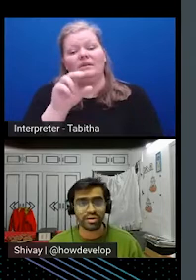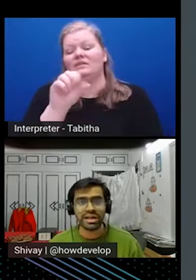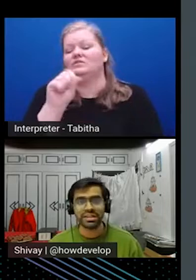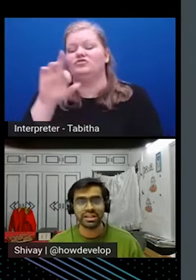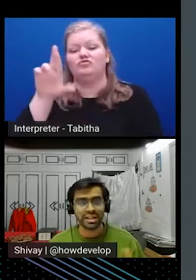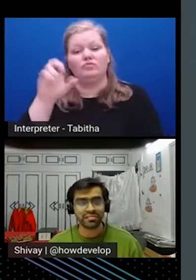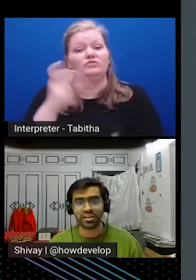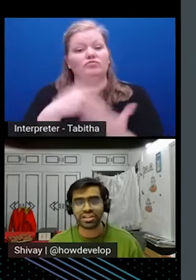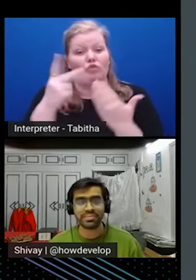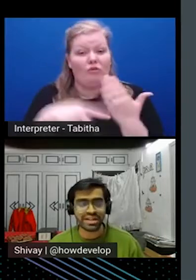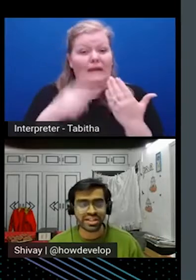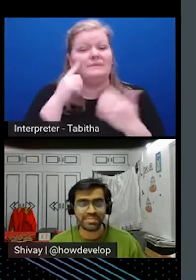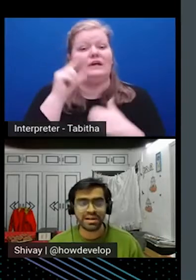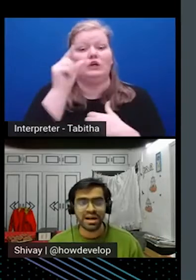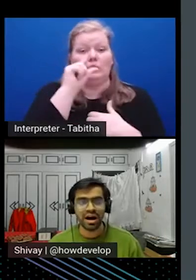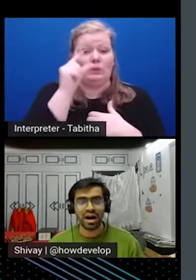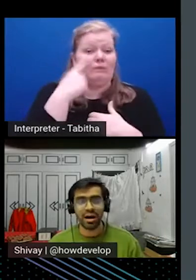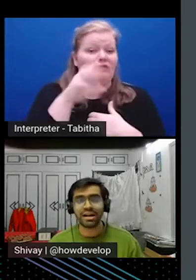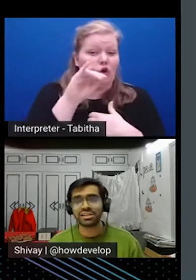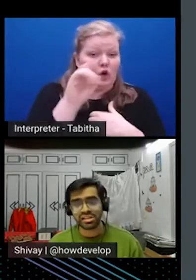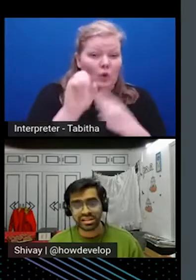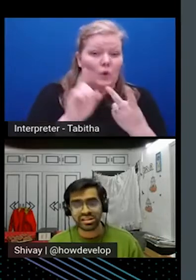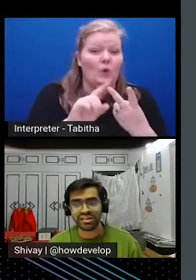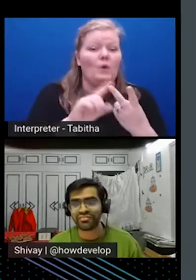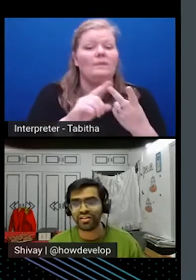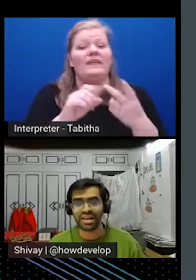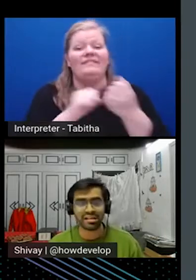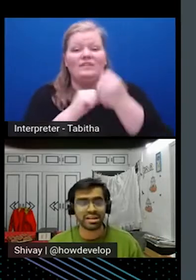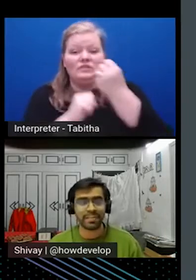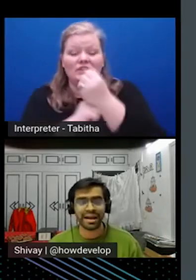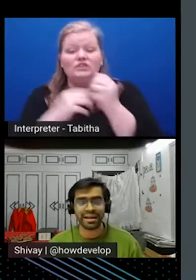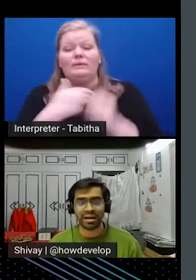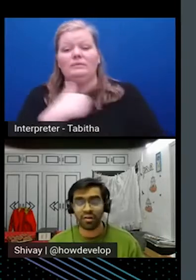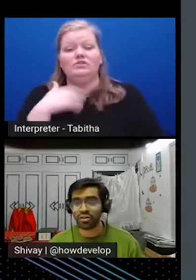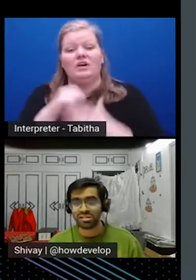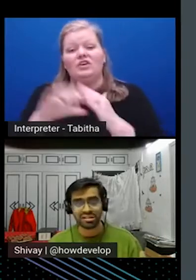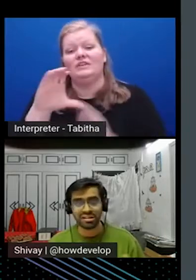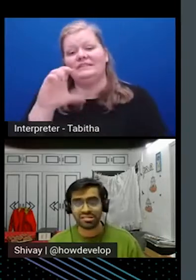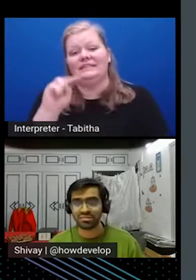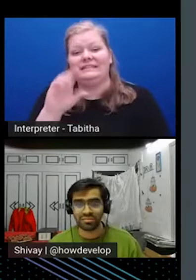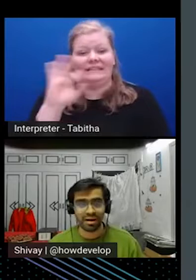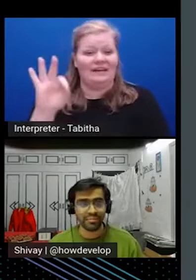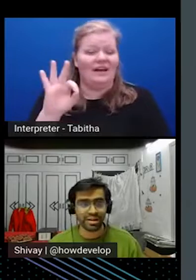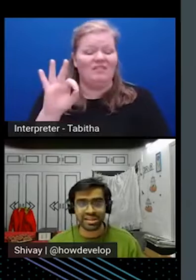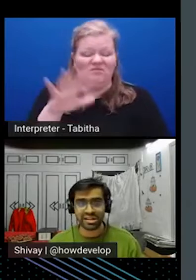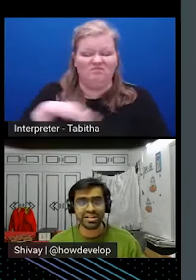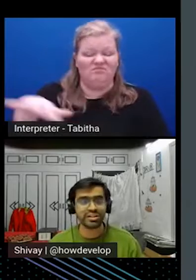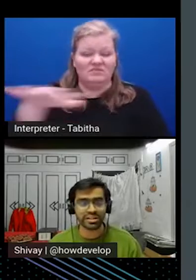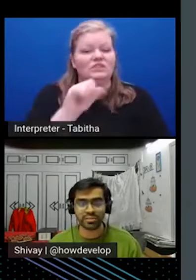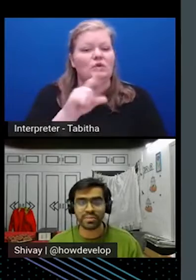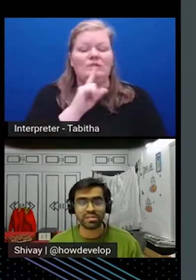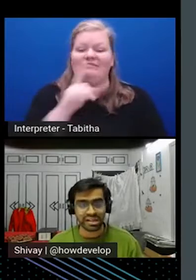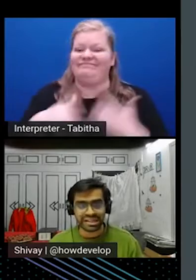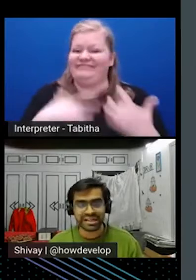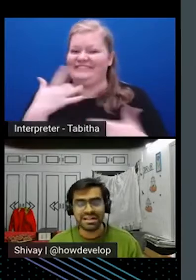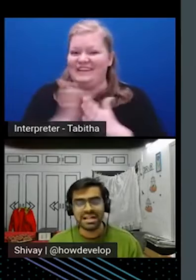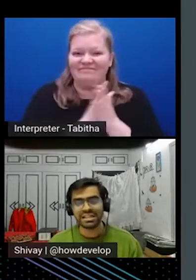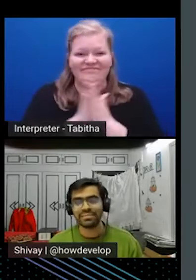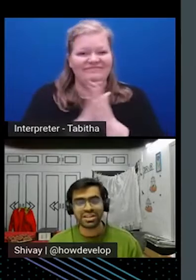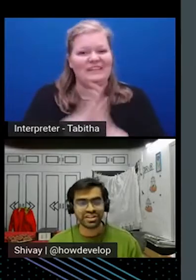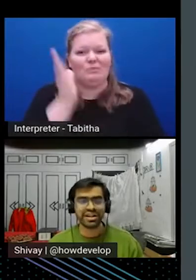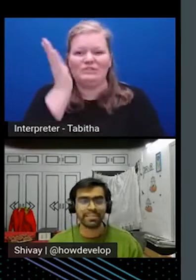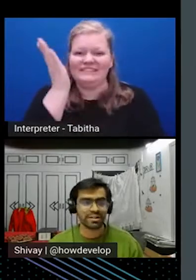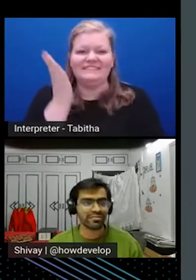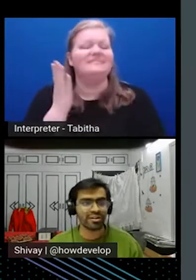of Code, the Linux Foundation mentorship under the CNCF landscape, and of course, so I'm really excited today to be presenting